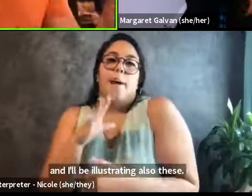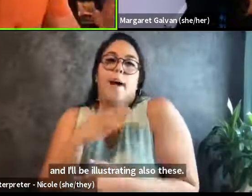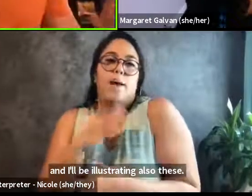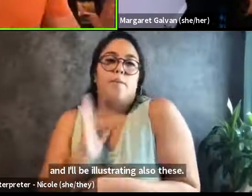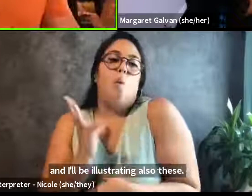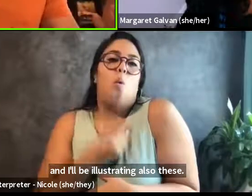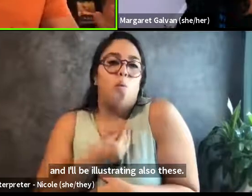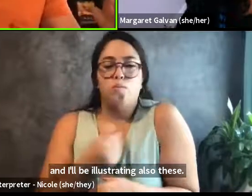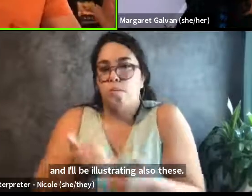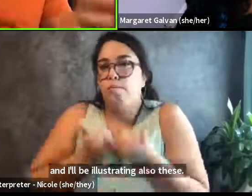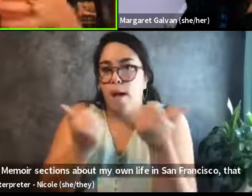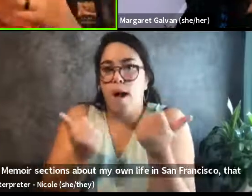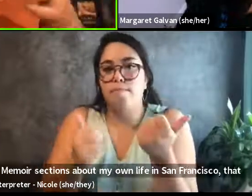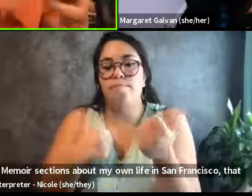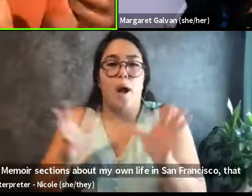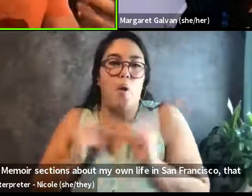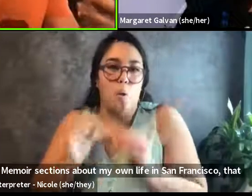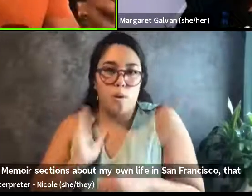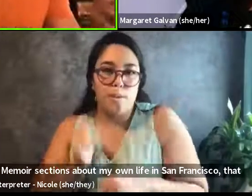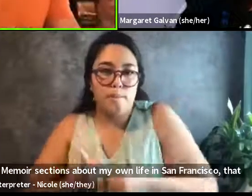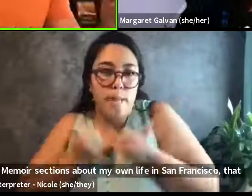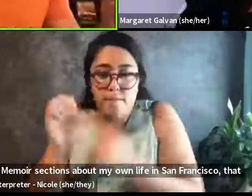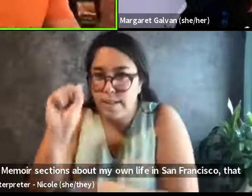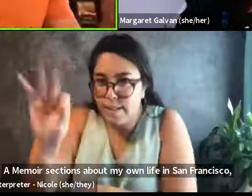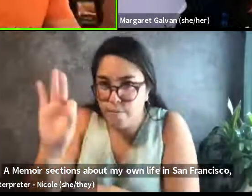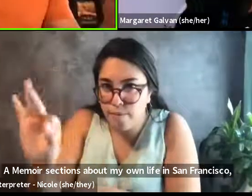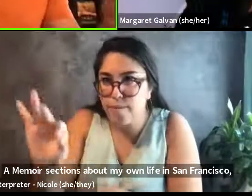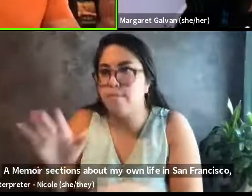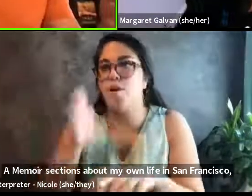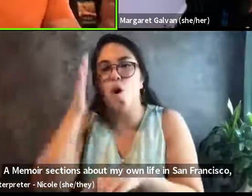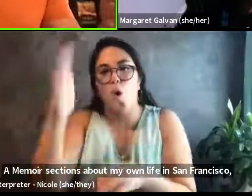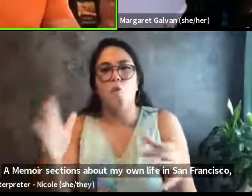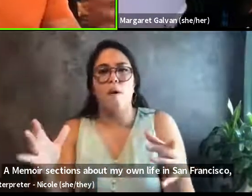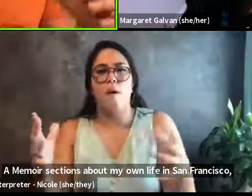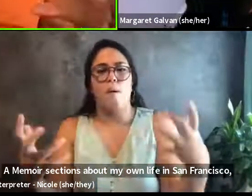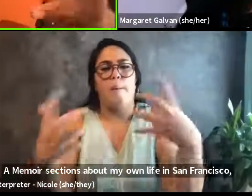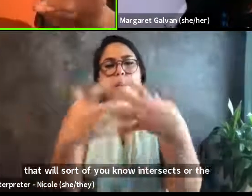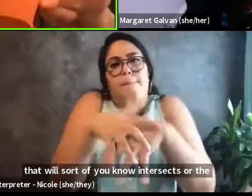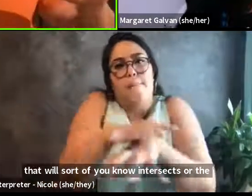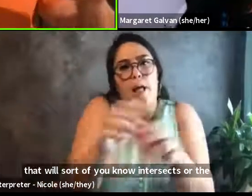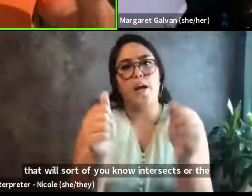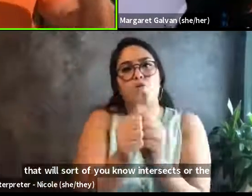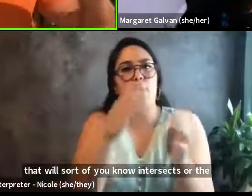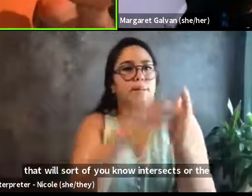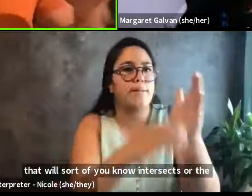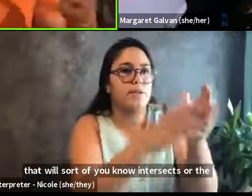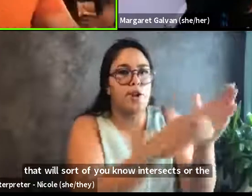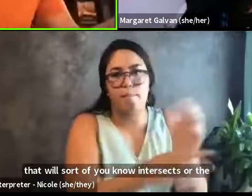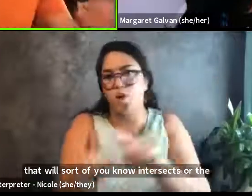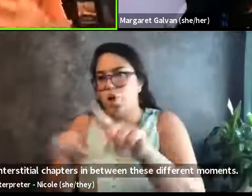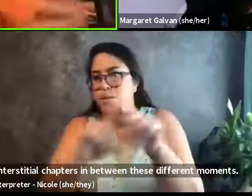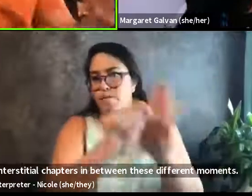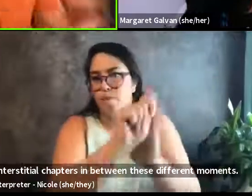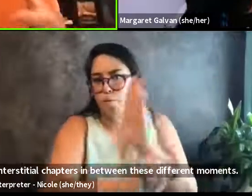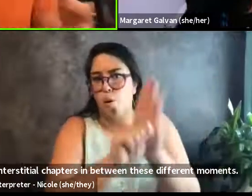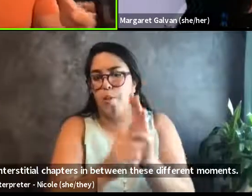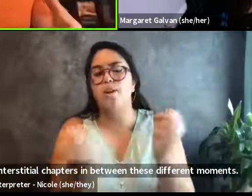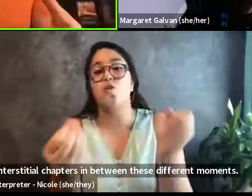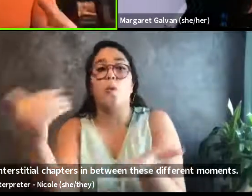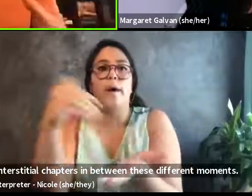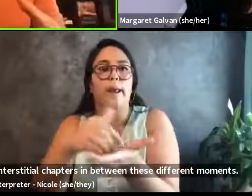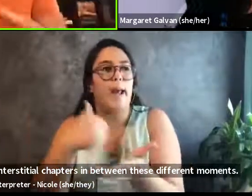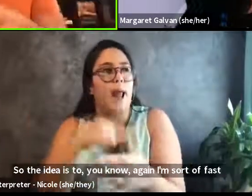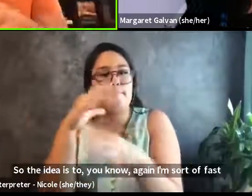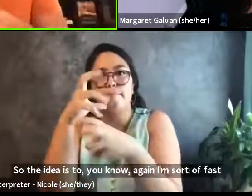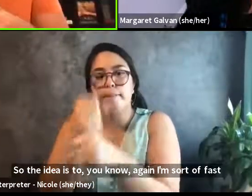sort of, you know, intersect or be interstitial chapters in between these different moments. So the idea is to, you know, again, I'm sort of fascinated